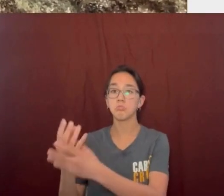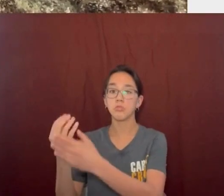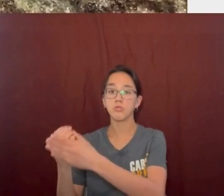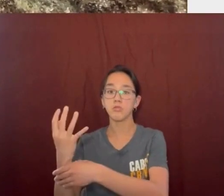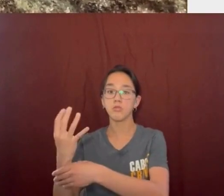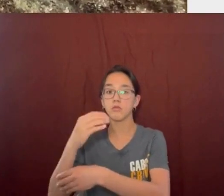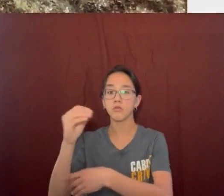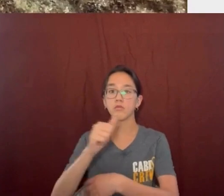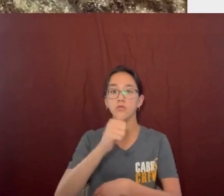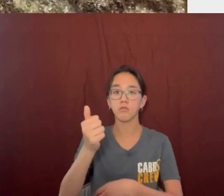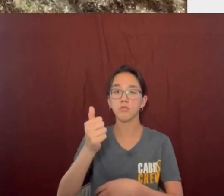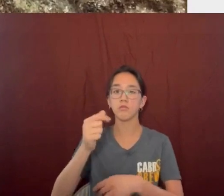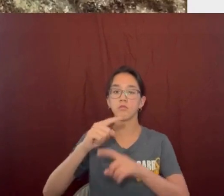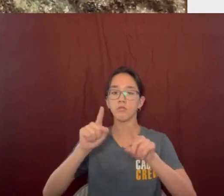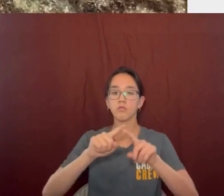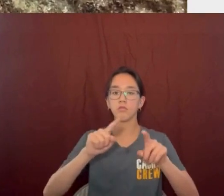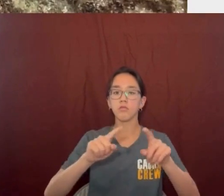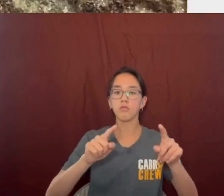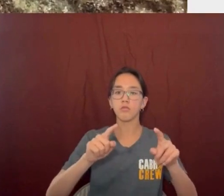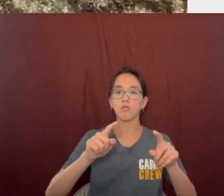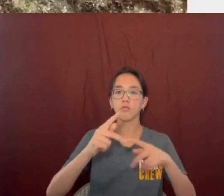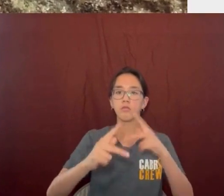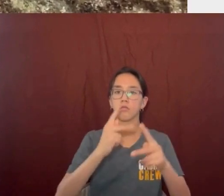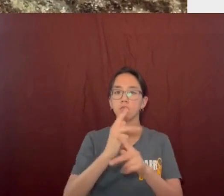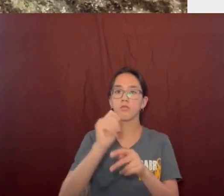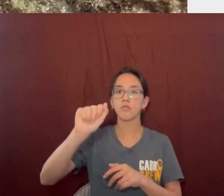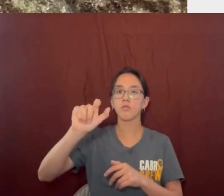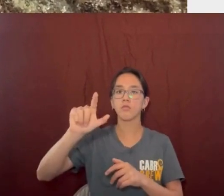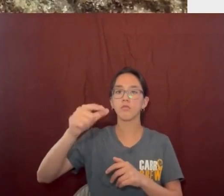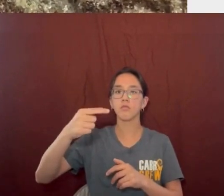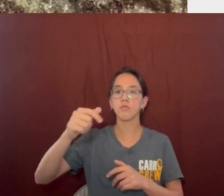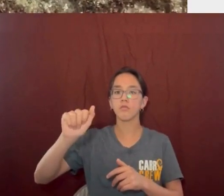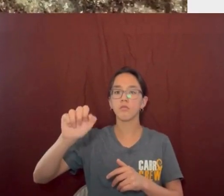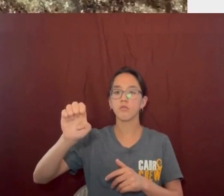Just like plants and other types of algae,